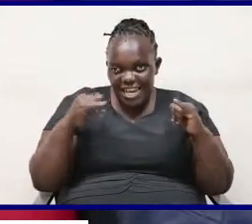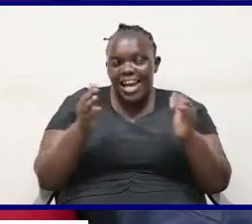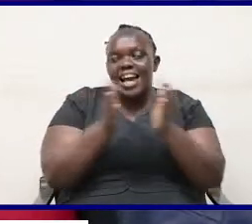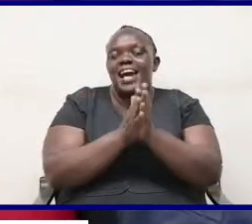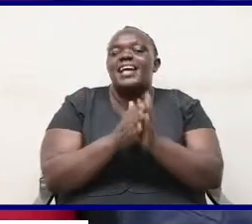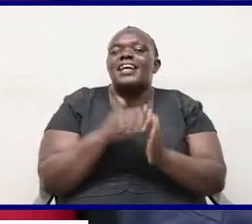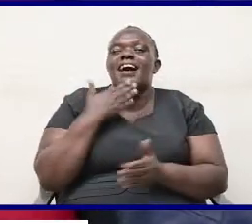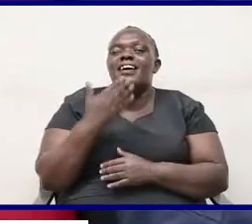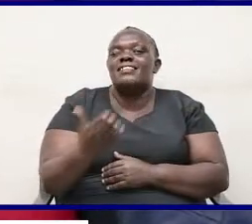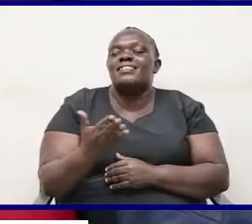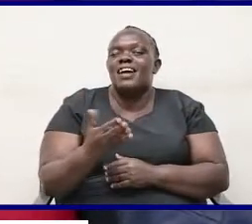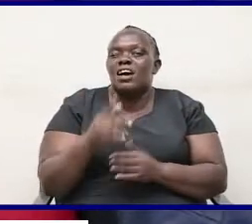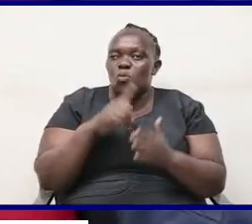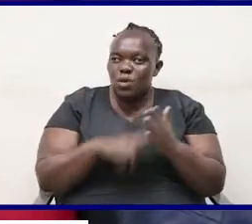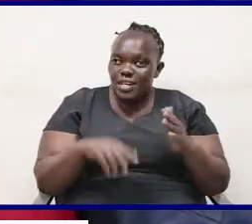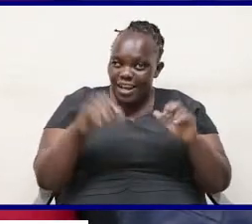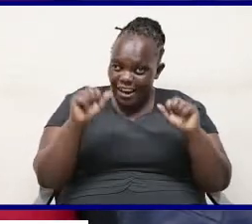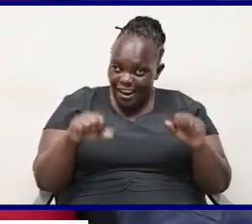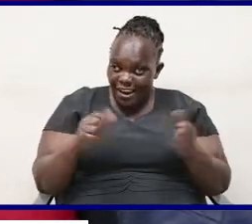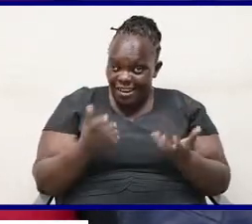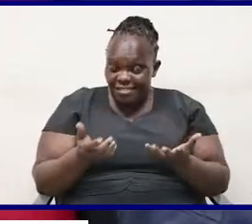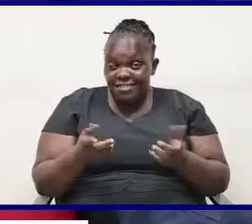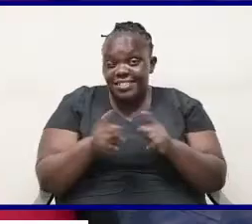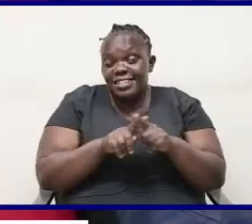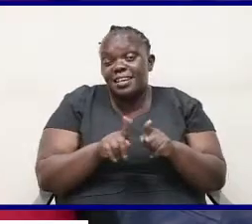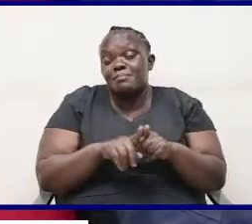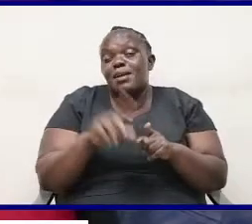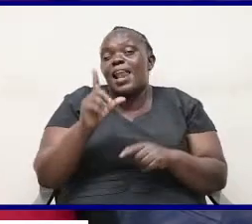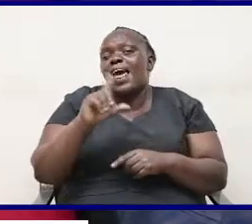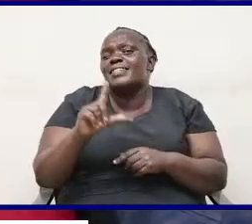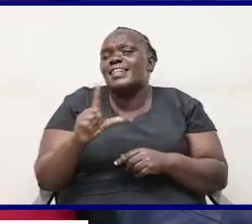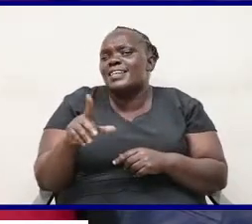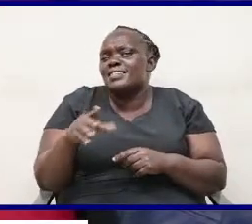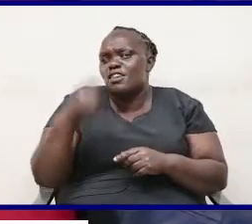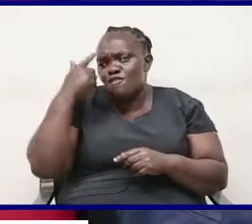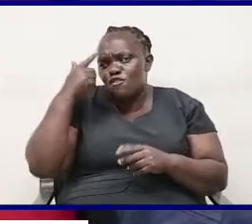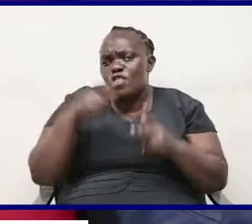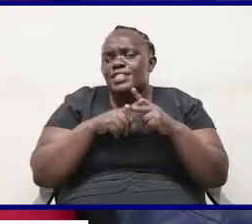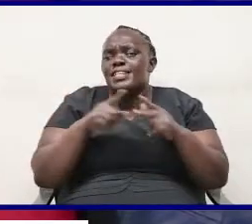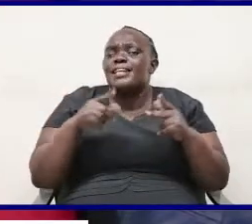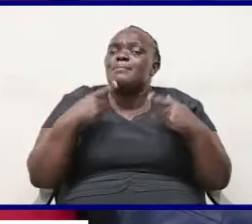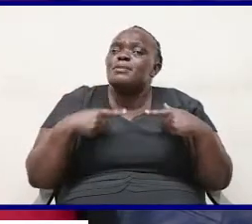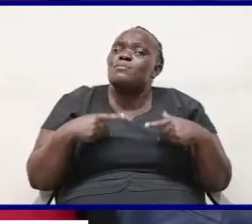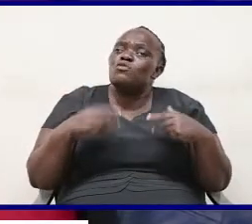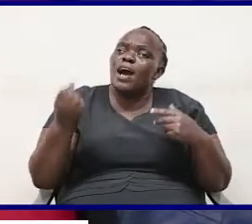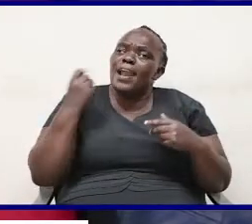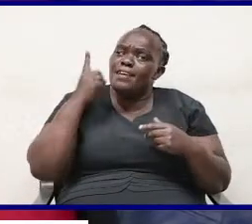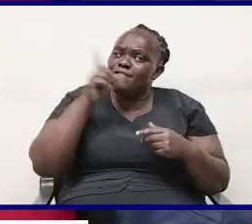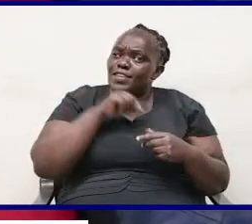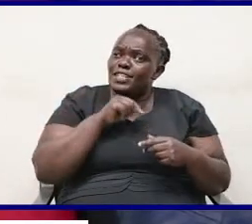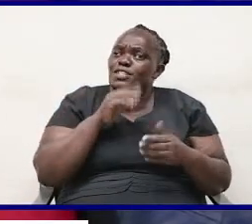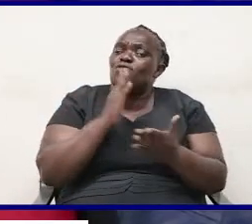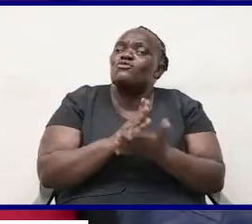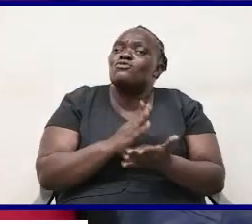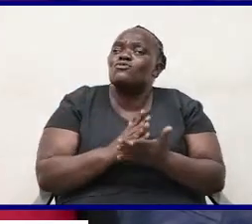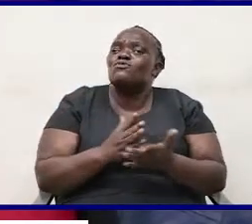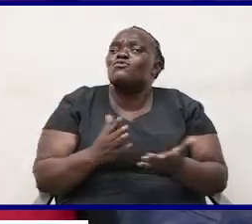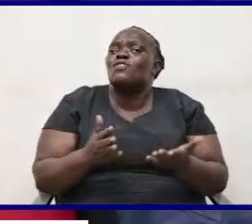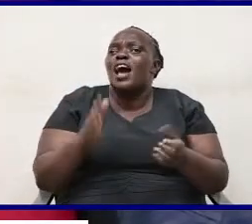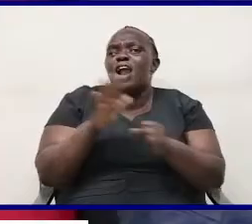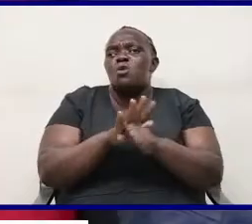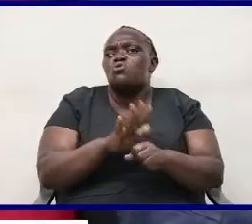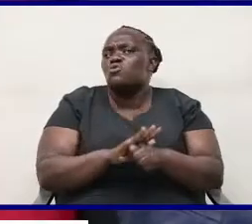and answer what I can. In terms of licensing for the startups, we do understand there have been multiplicity